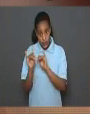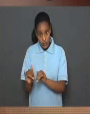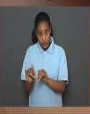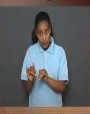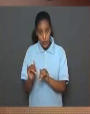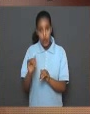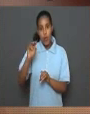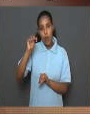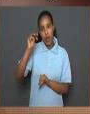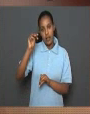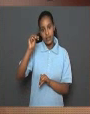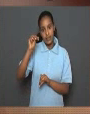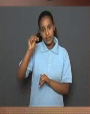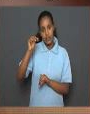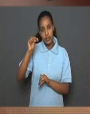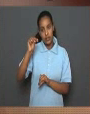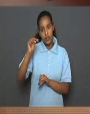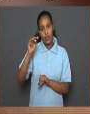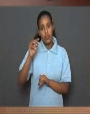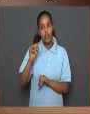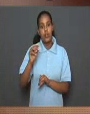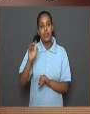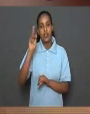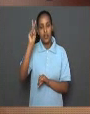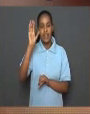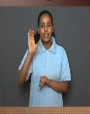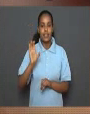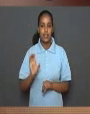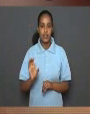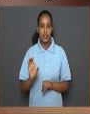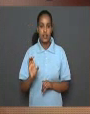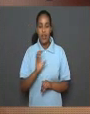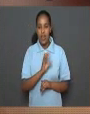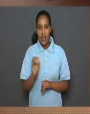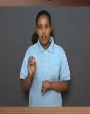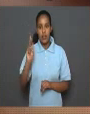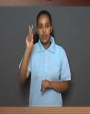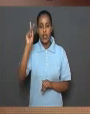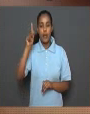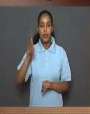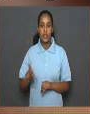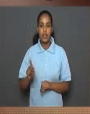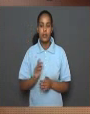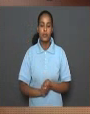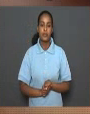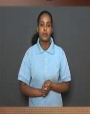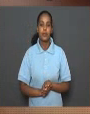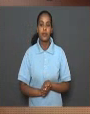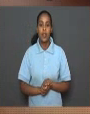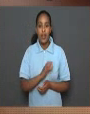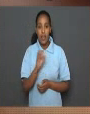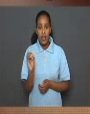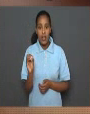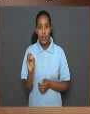of molarities for Kc and Kp,